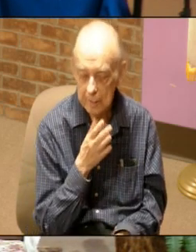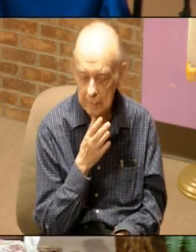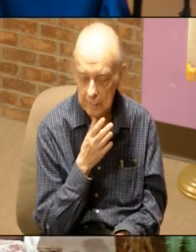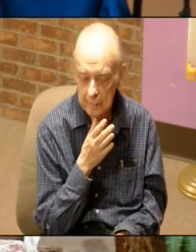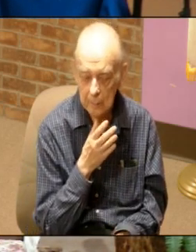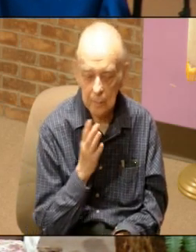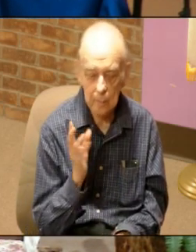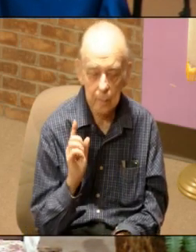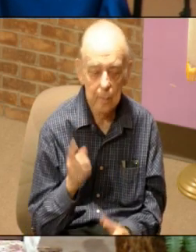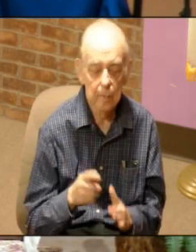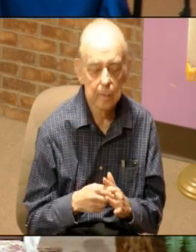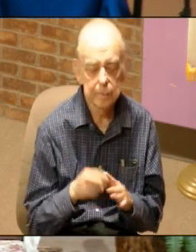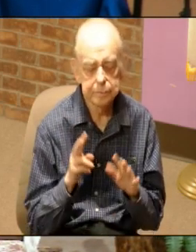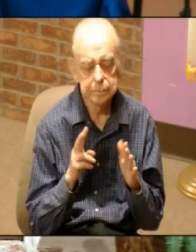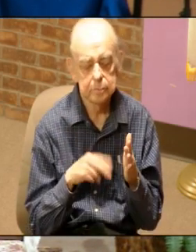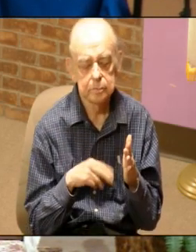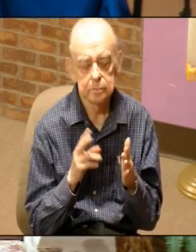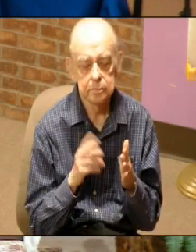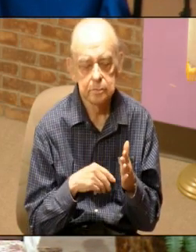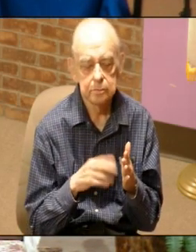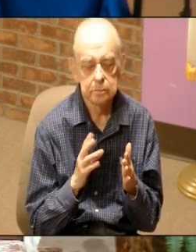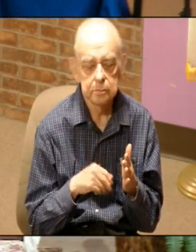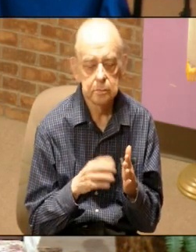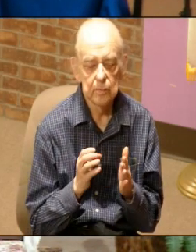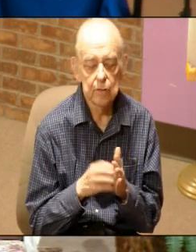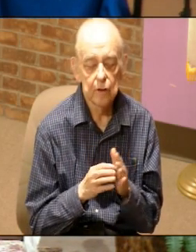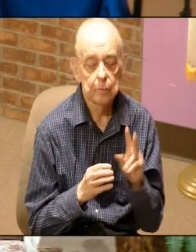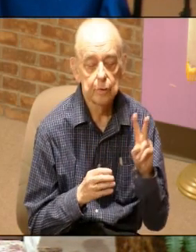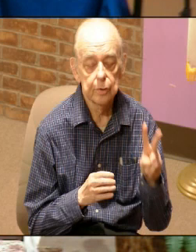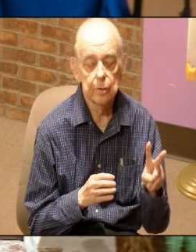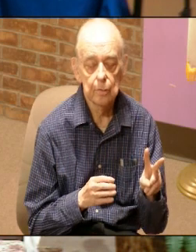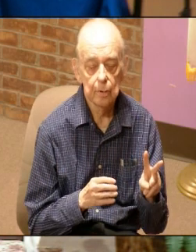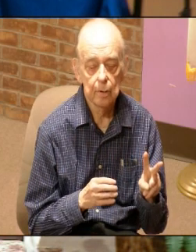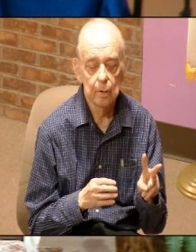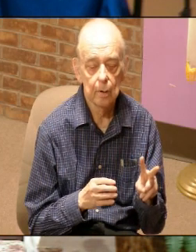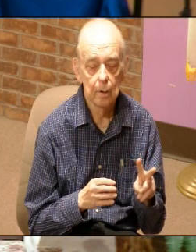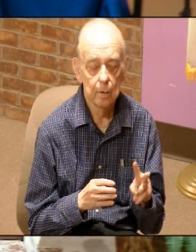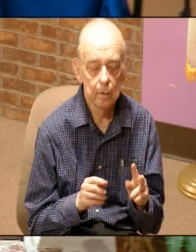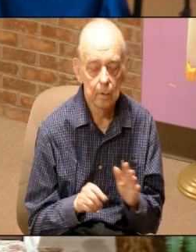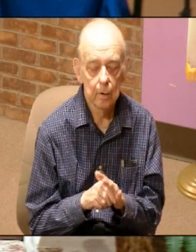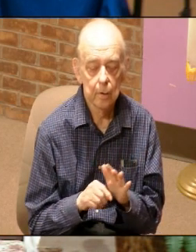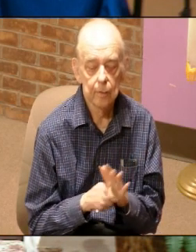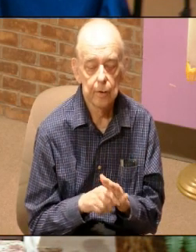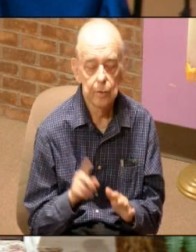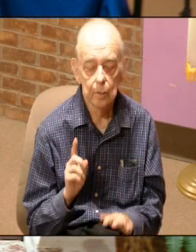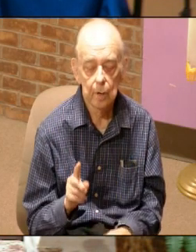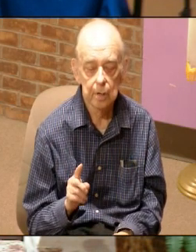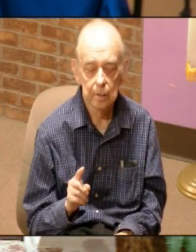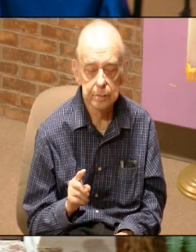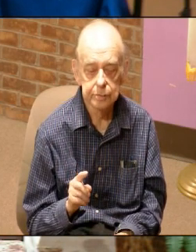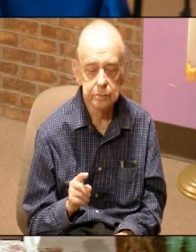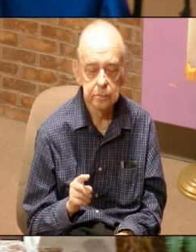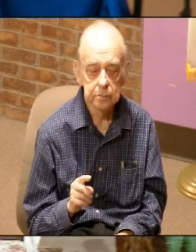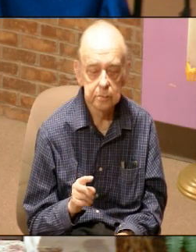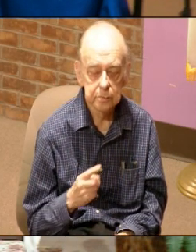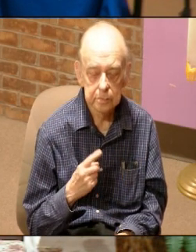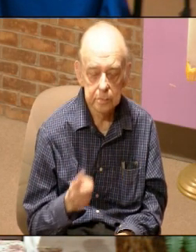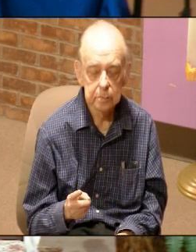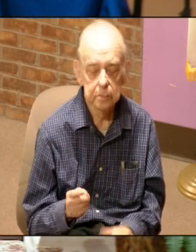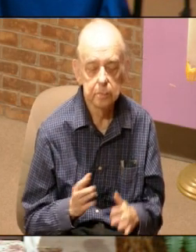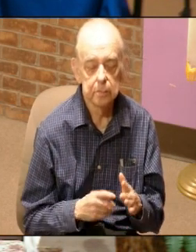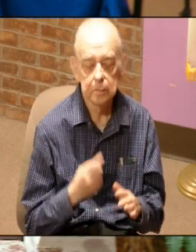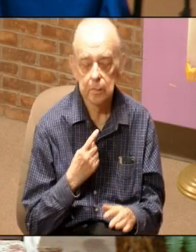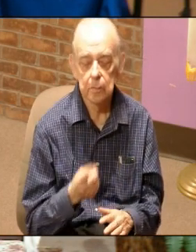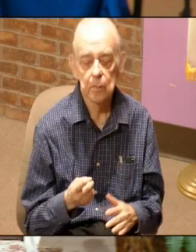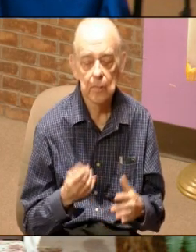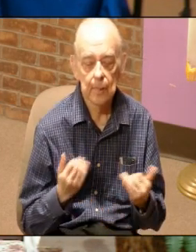And when you begin to read in Exodus chapter two in verse number one it just basically